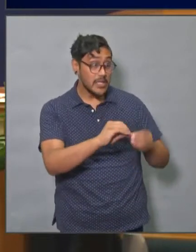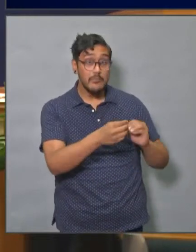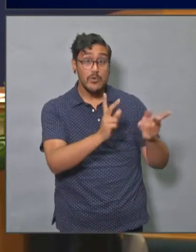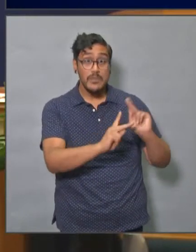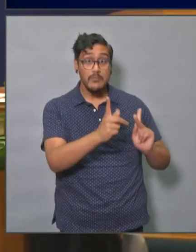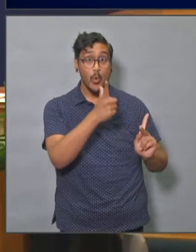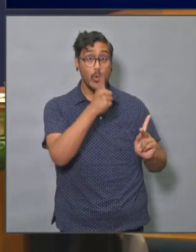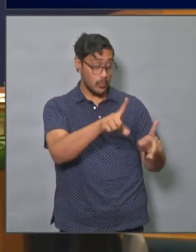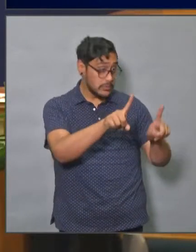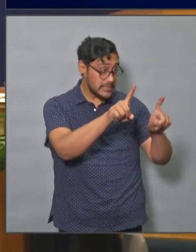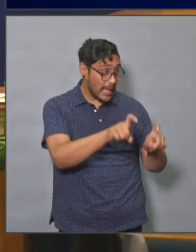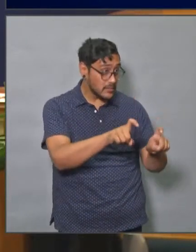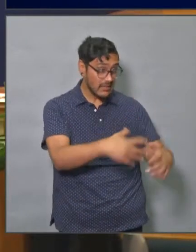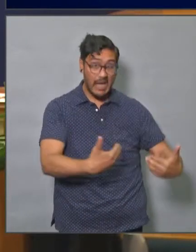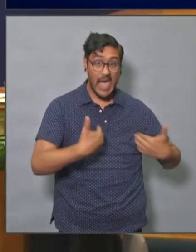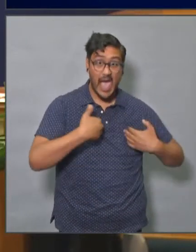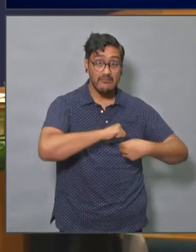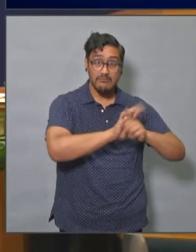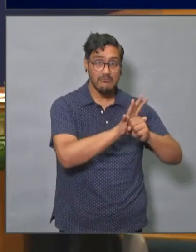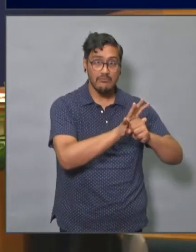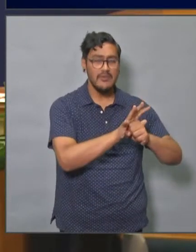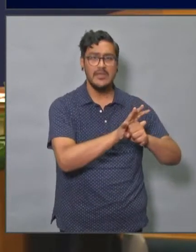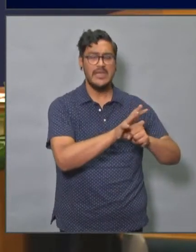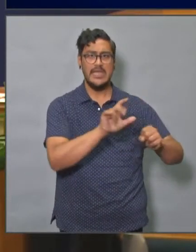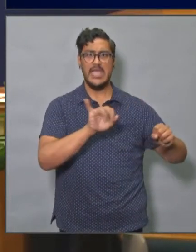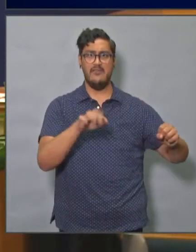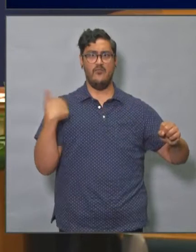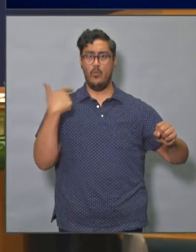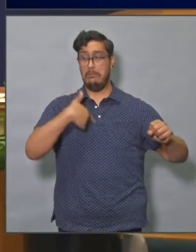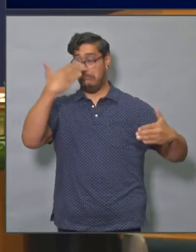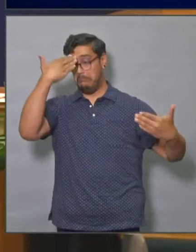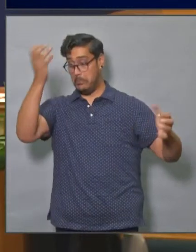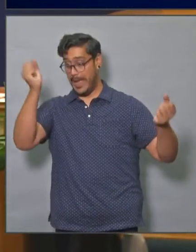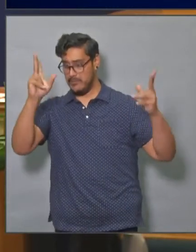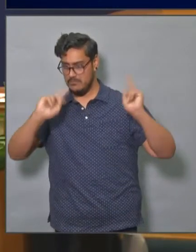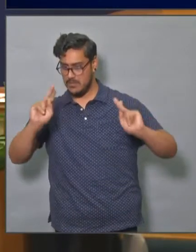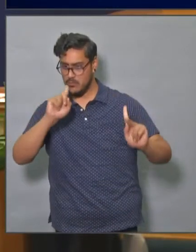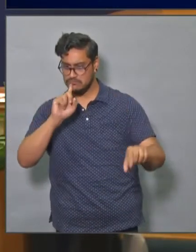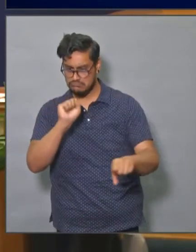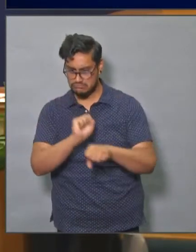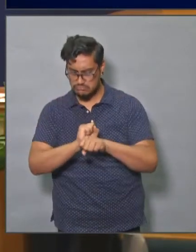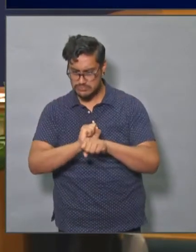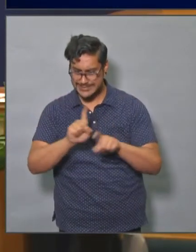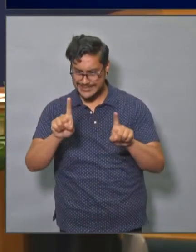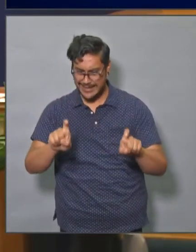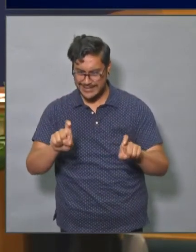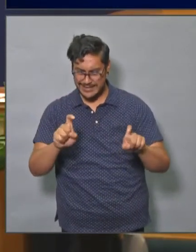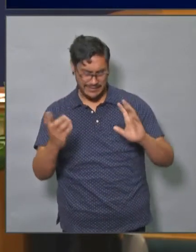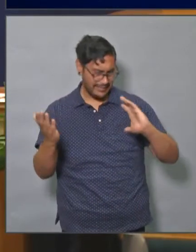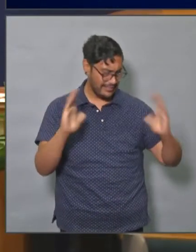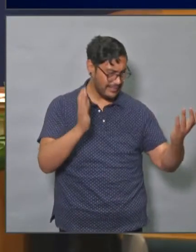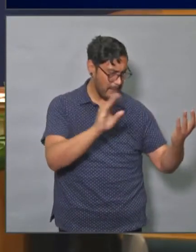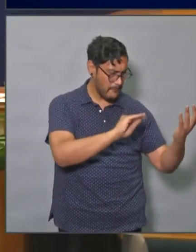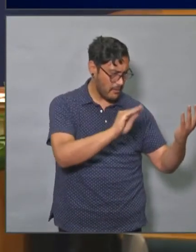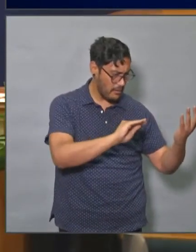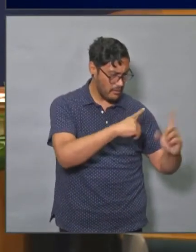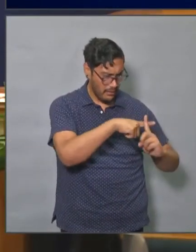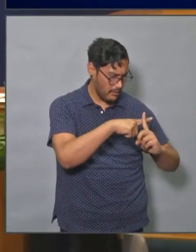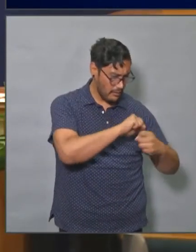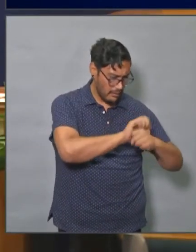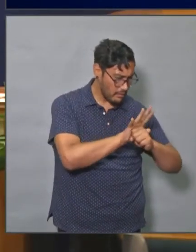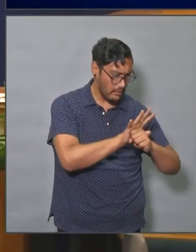rate, without understanding what % of people getting tested are positive, is a little bit hard to interpret. And we've stayed